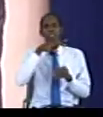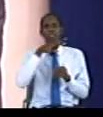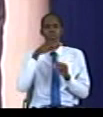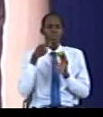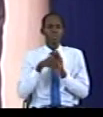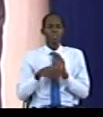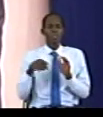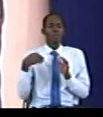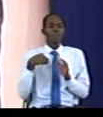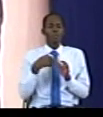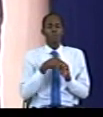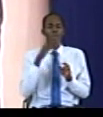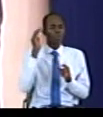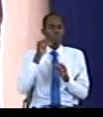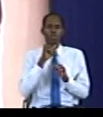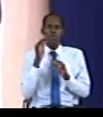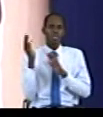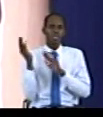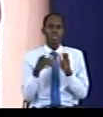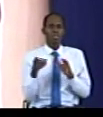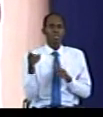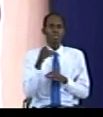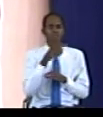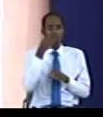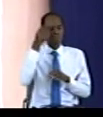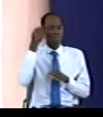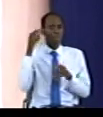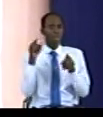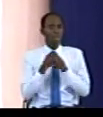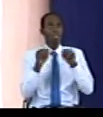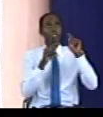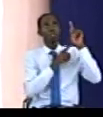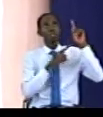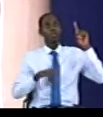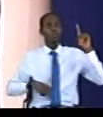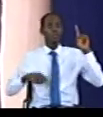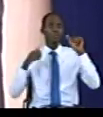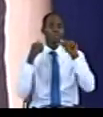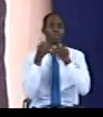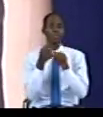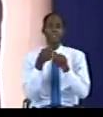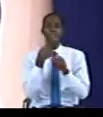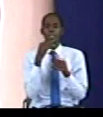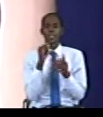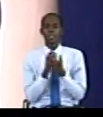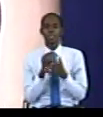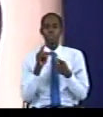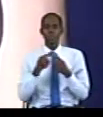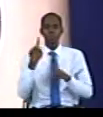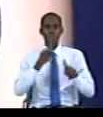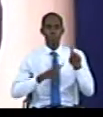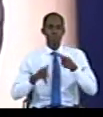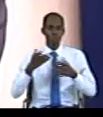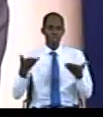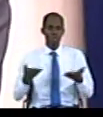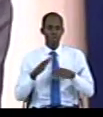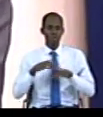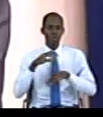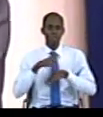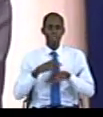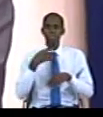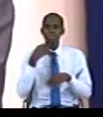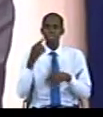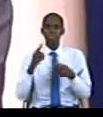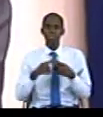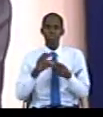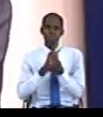their condemnation. But as the Lord himself has told people when he was here on earth, and he brought them to repentance, and he